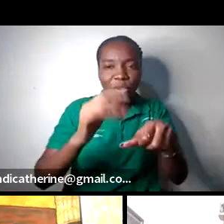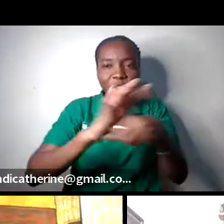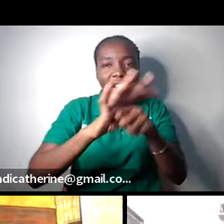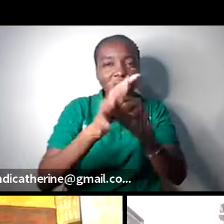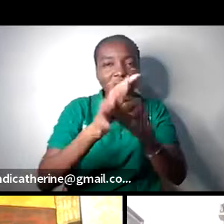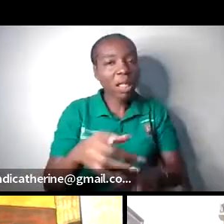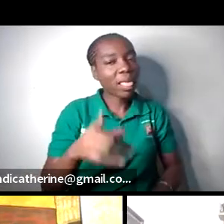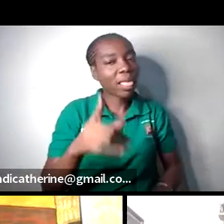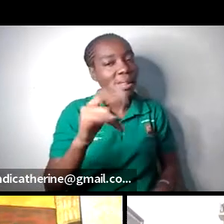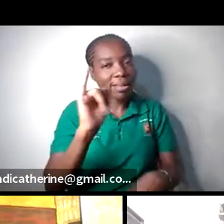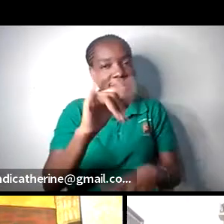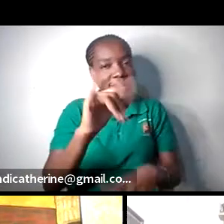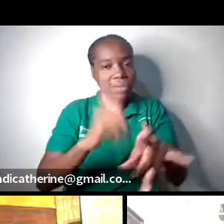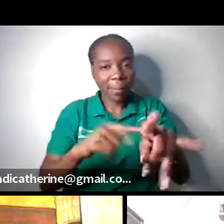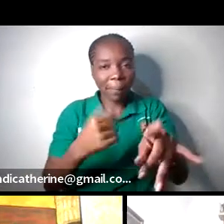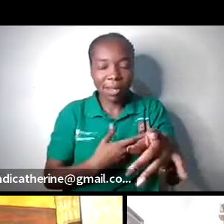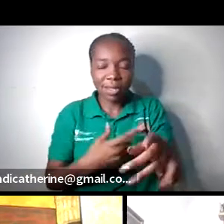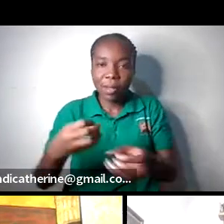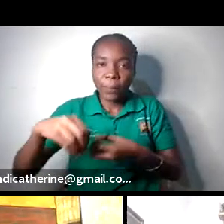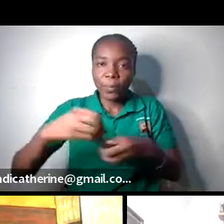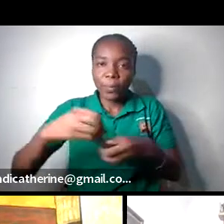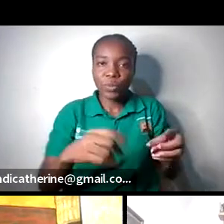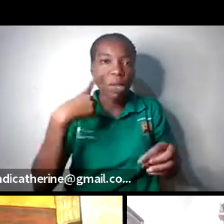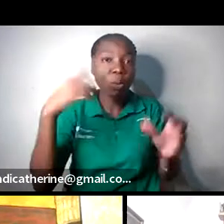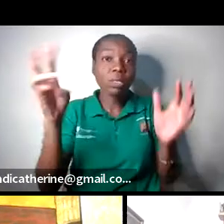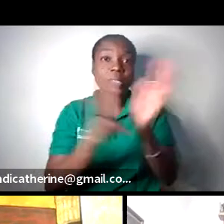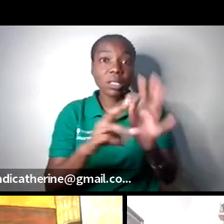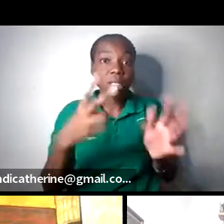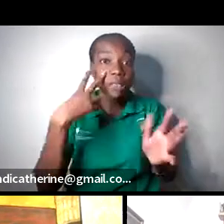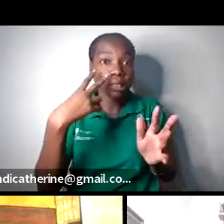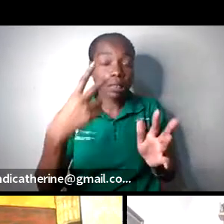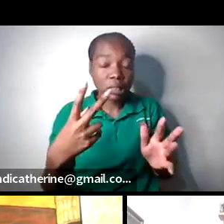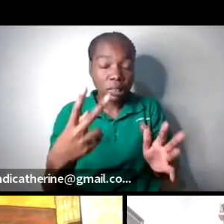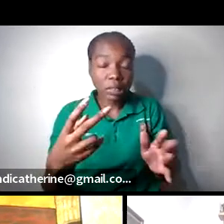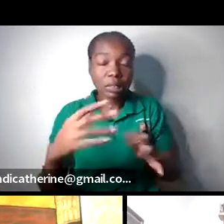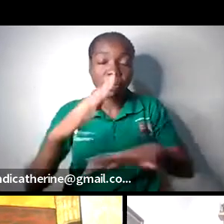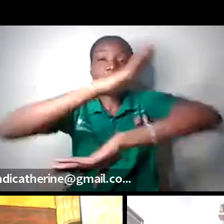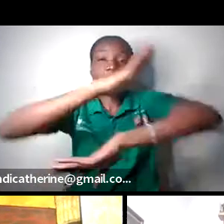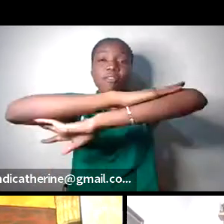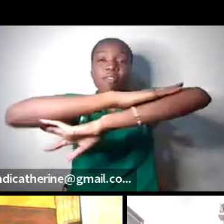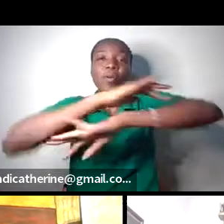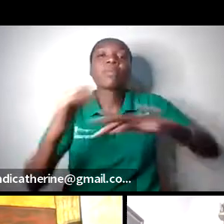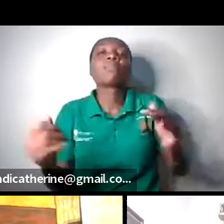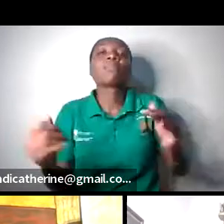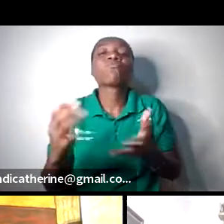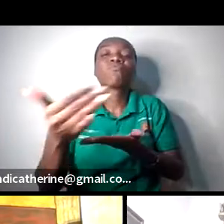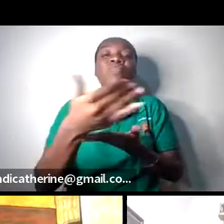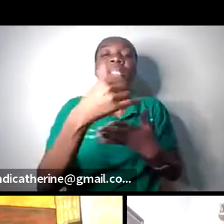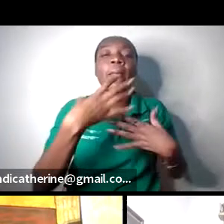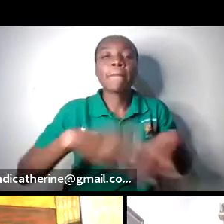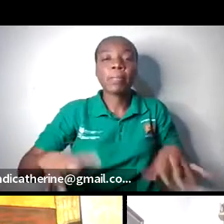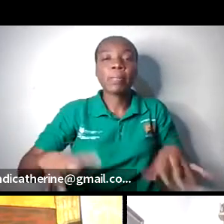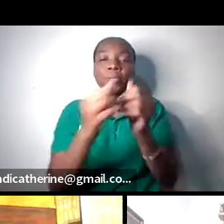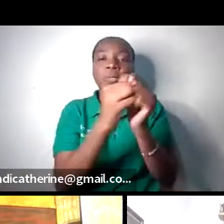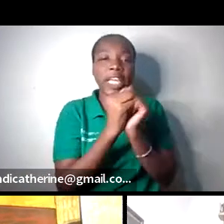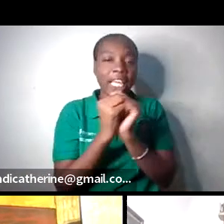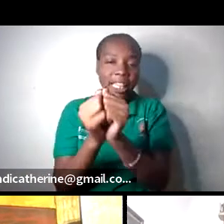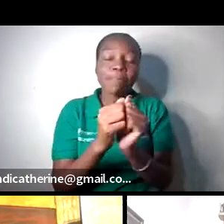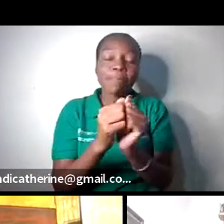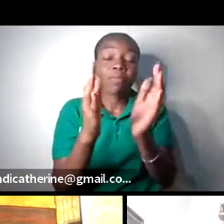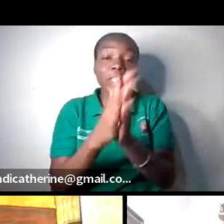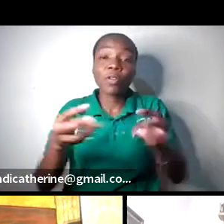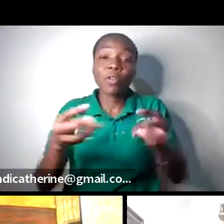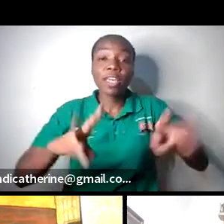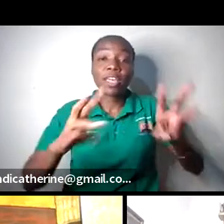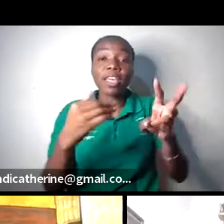time, we saw an opportunity and a platform to bring all of us together. And there is no better way than